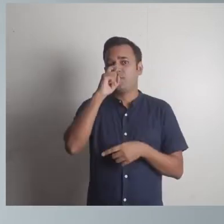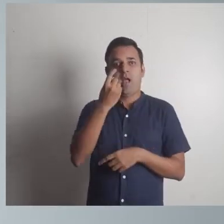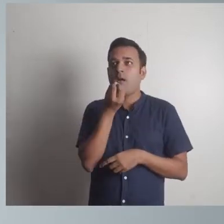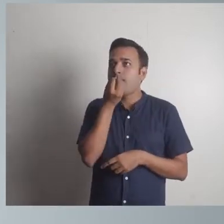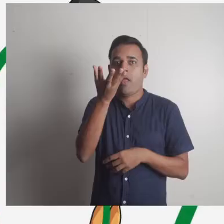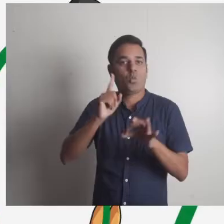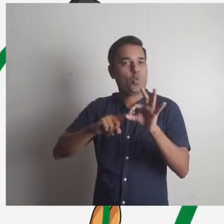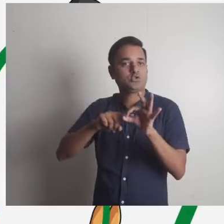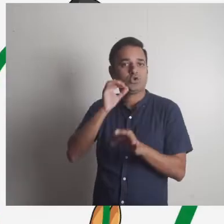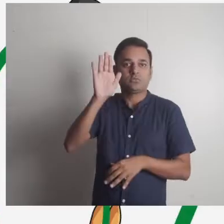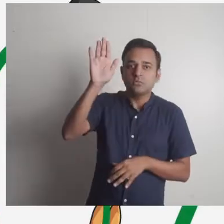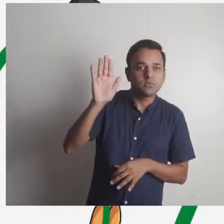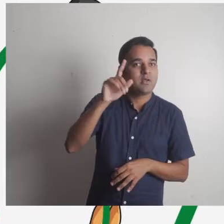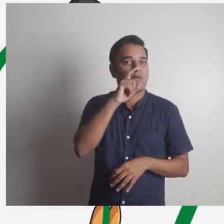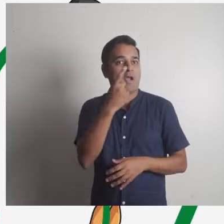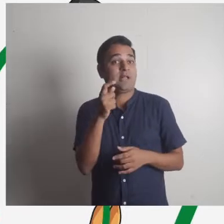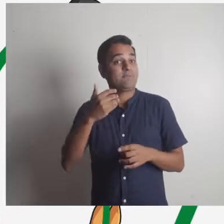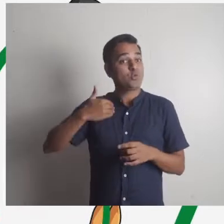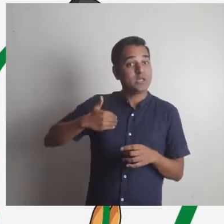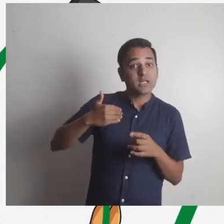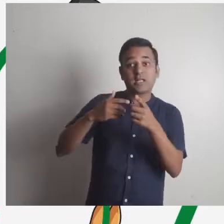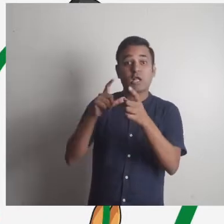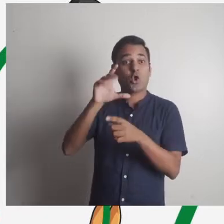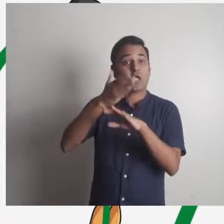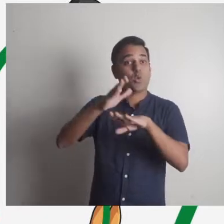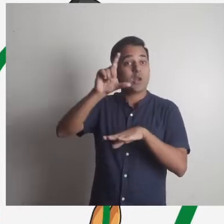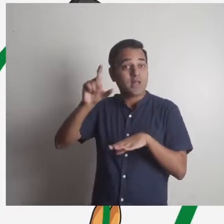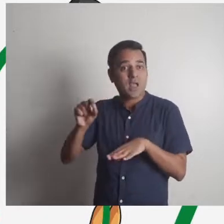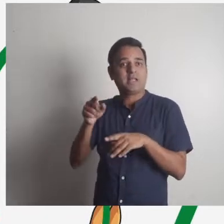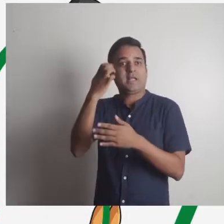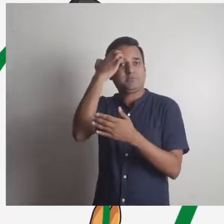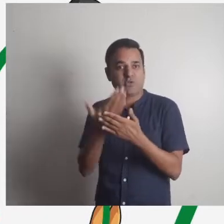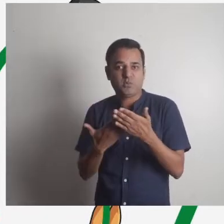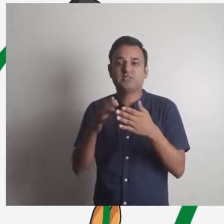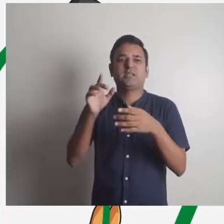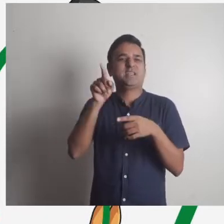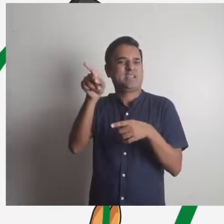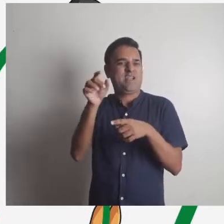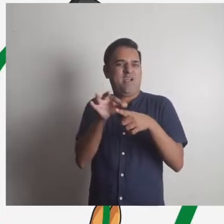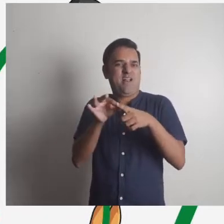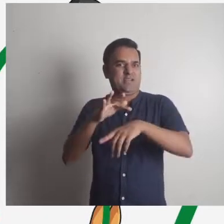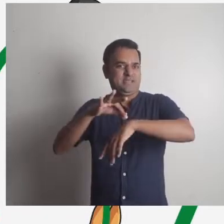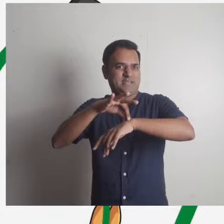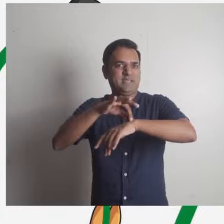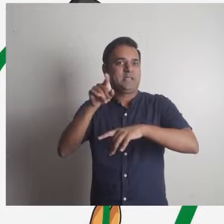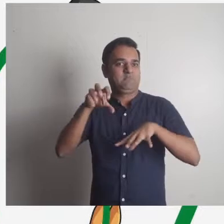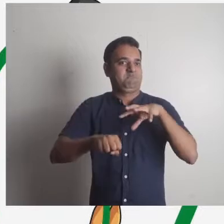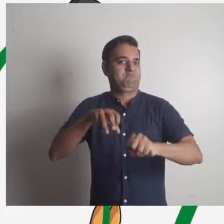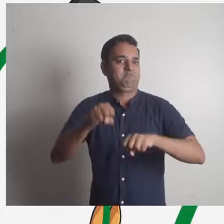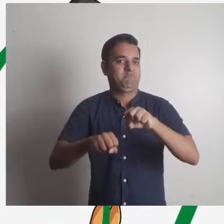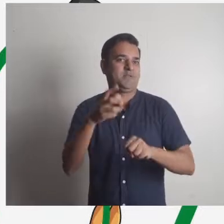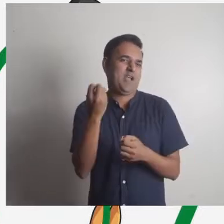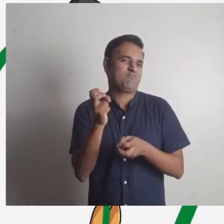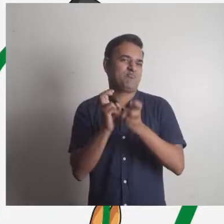different form, right? So there's no post-colonization, that there are what we call coloniality practices that are